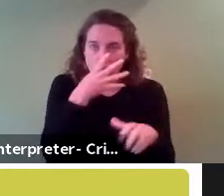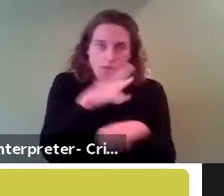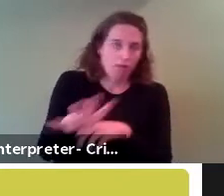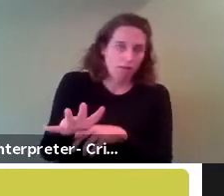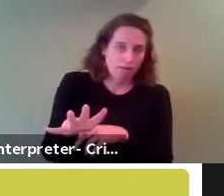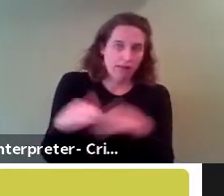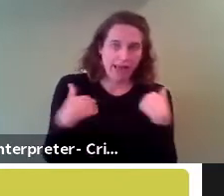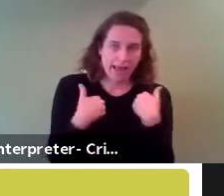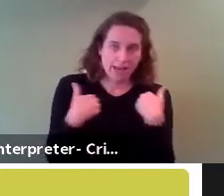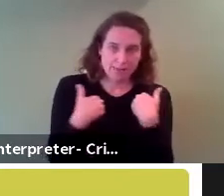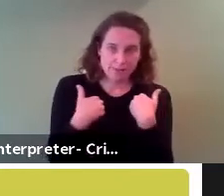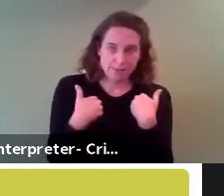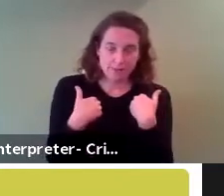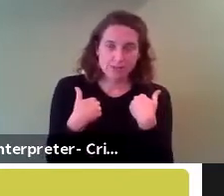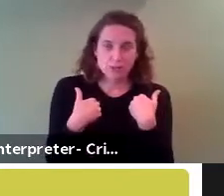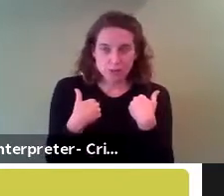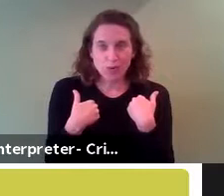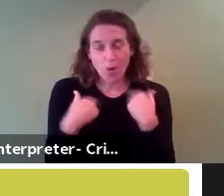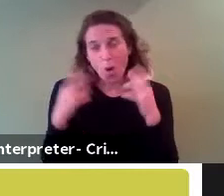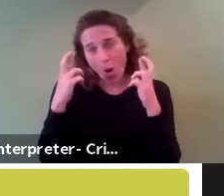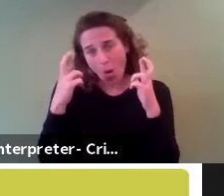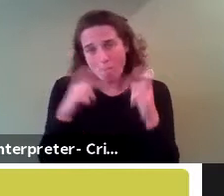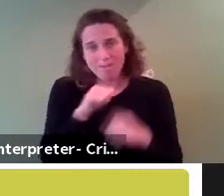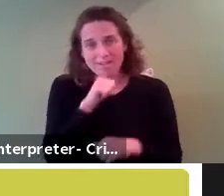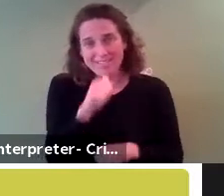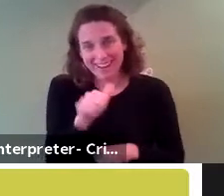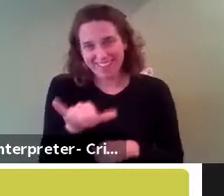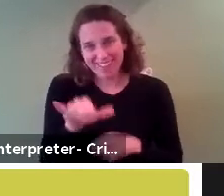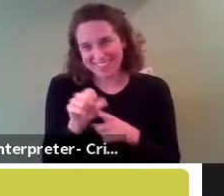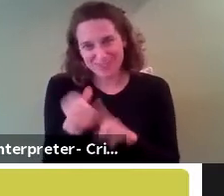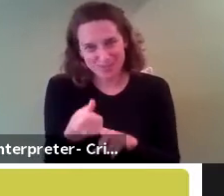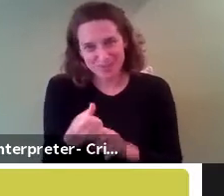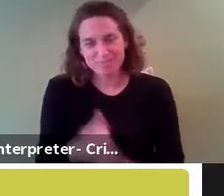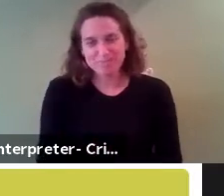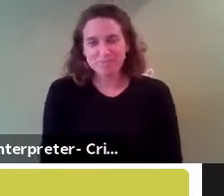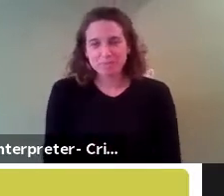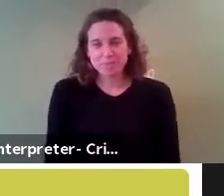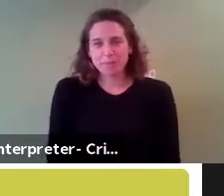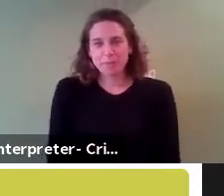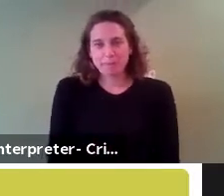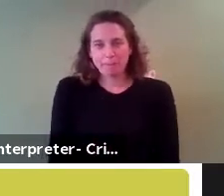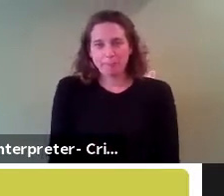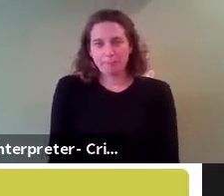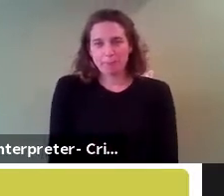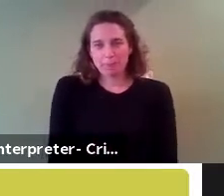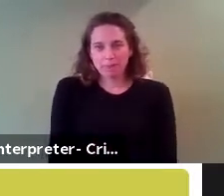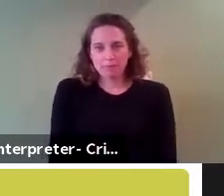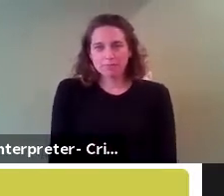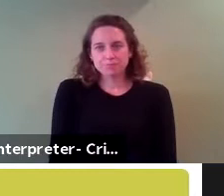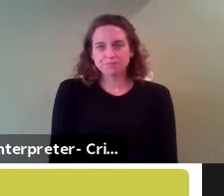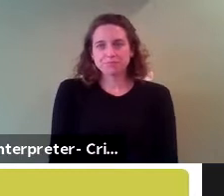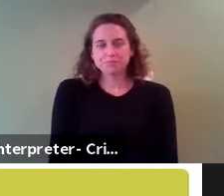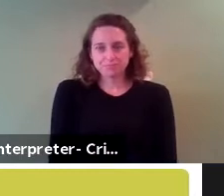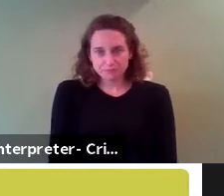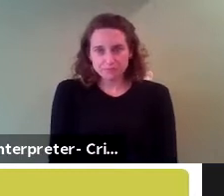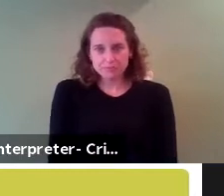action if that were the case. So hopefully that will not be the case. So I think to give some context before we